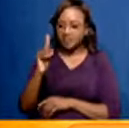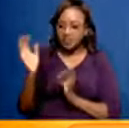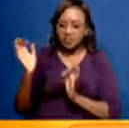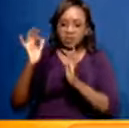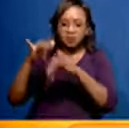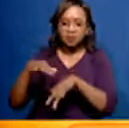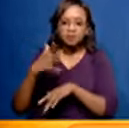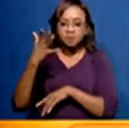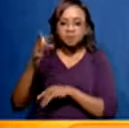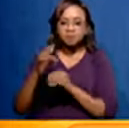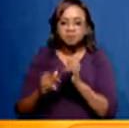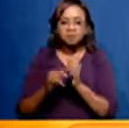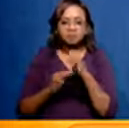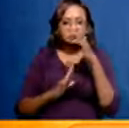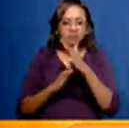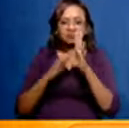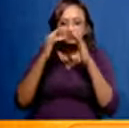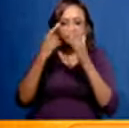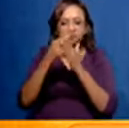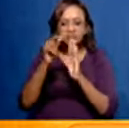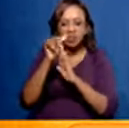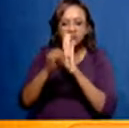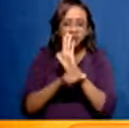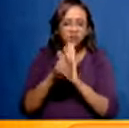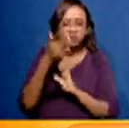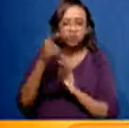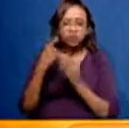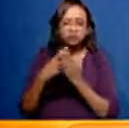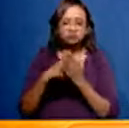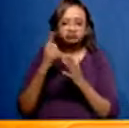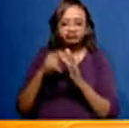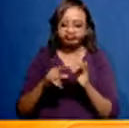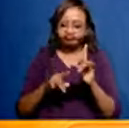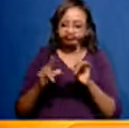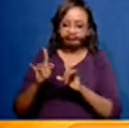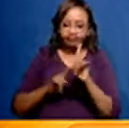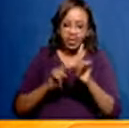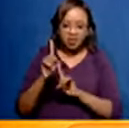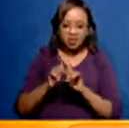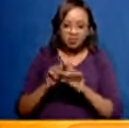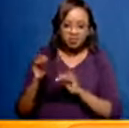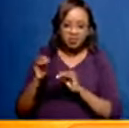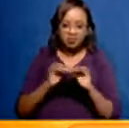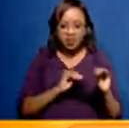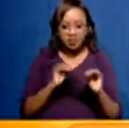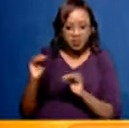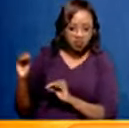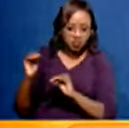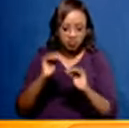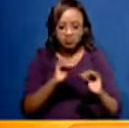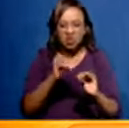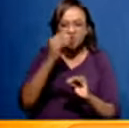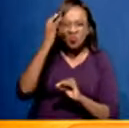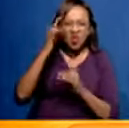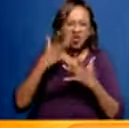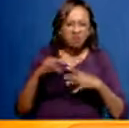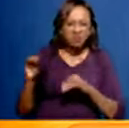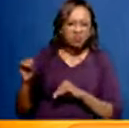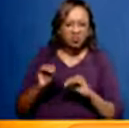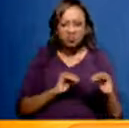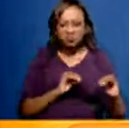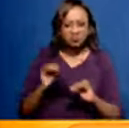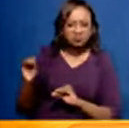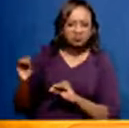the central agenda items on the table? Migration. Why do people migrate? Why do